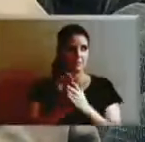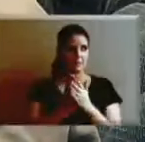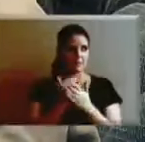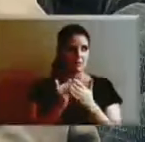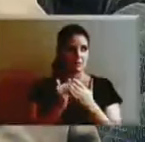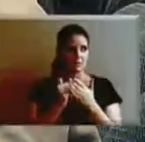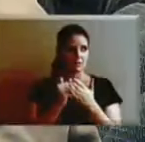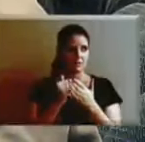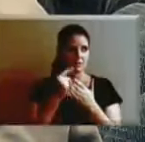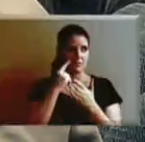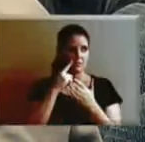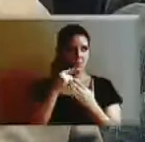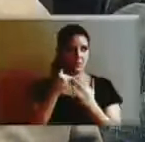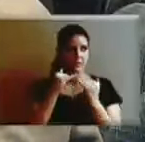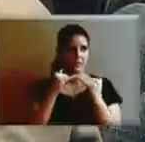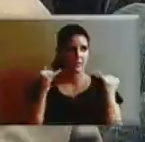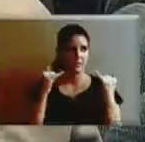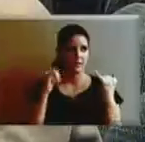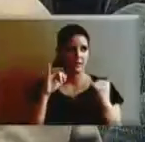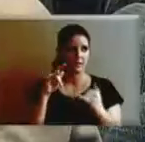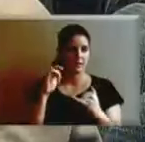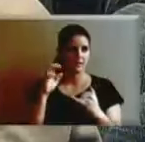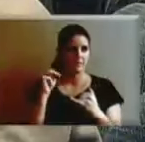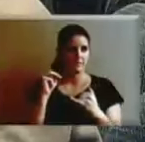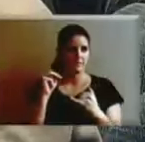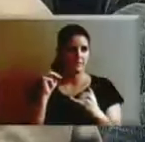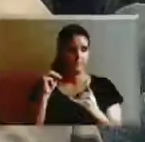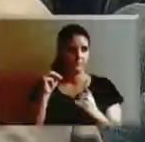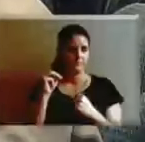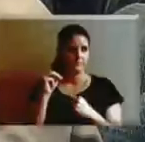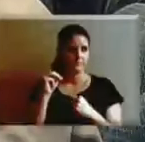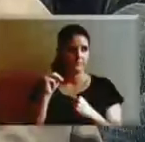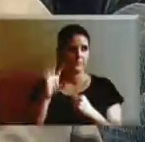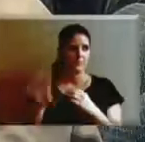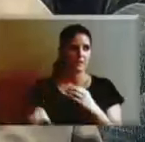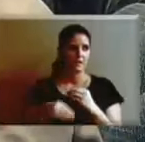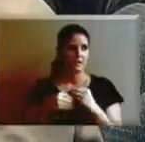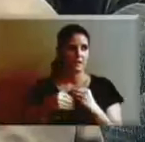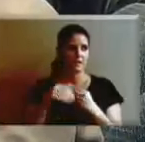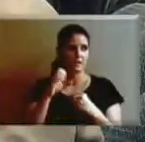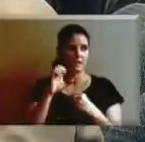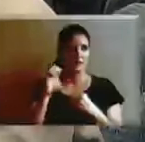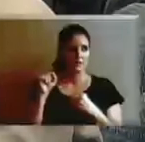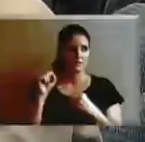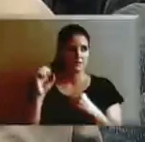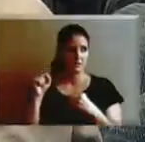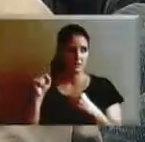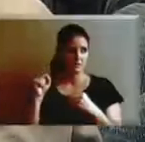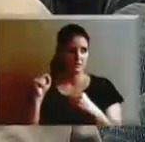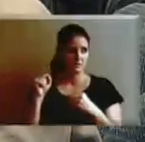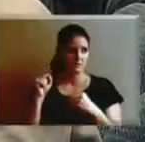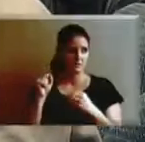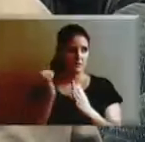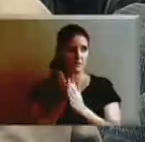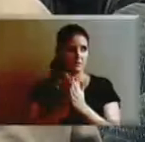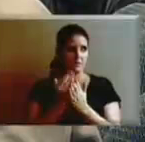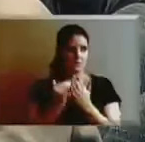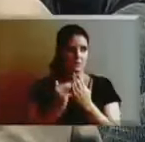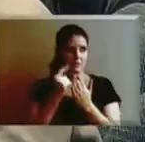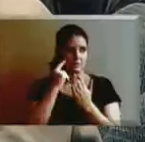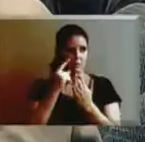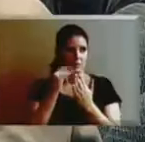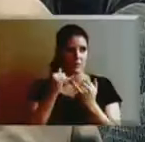into a line item, and thus the extended school learning opportunities are budgeted on a line item